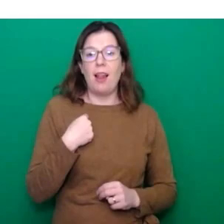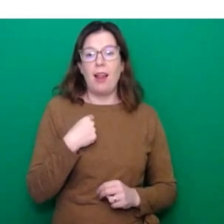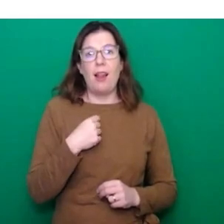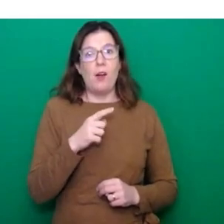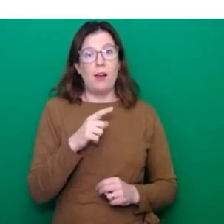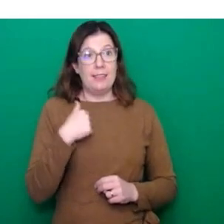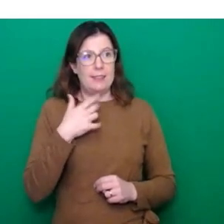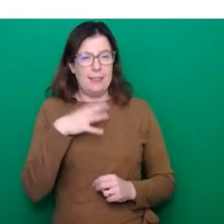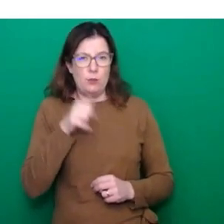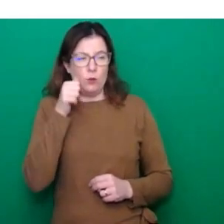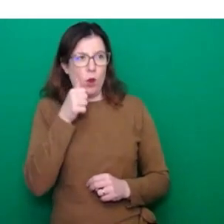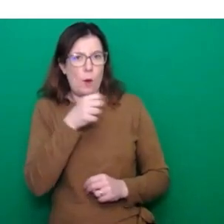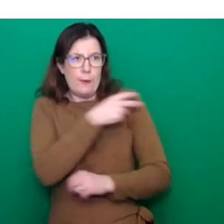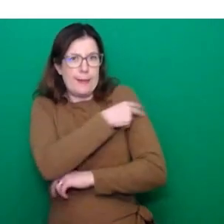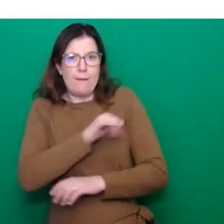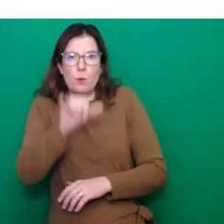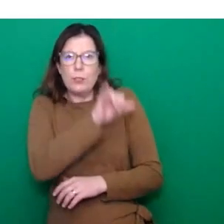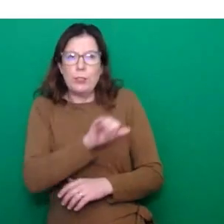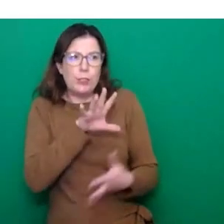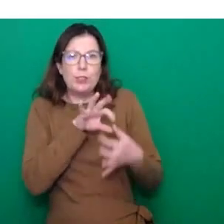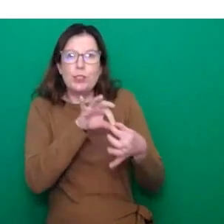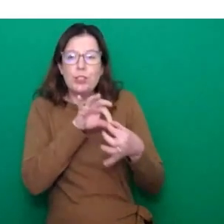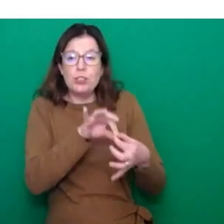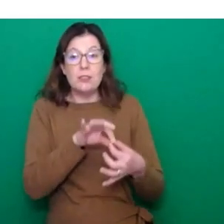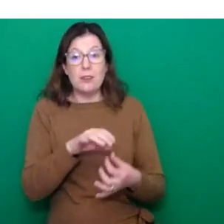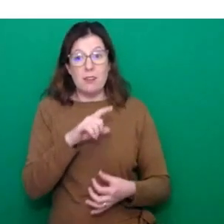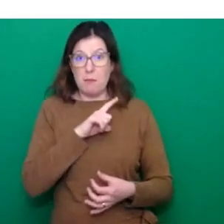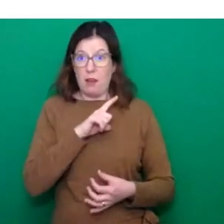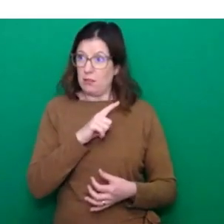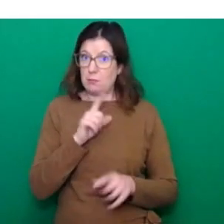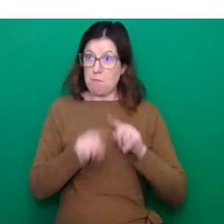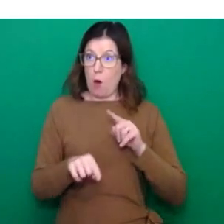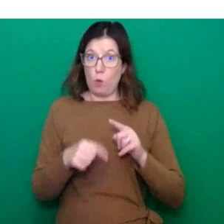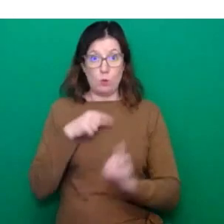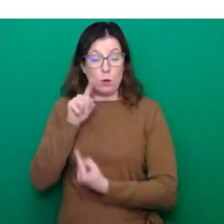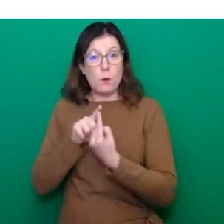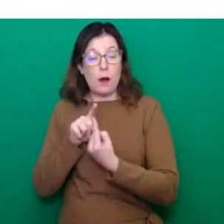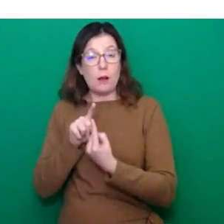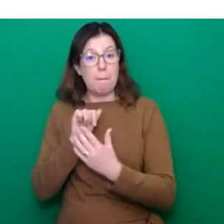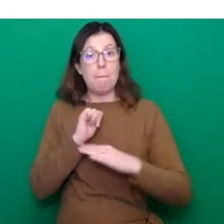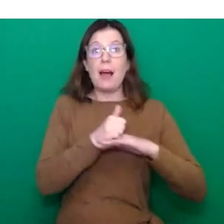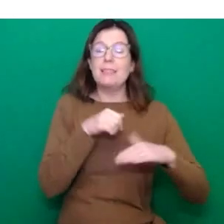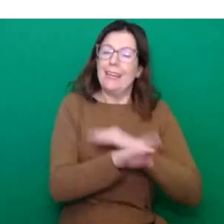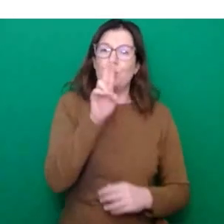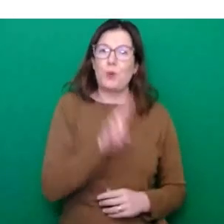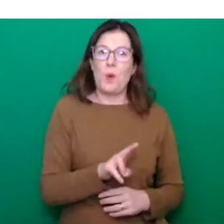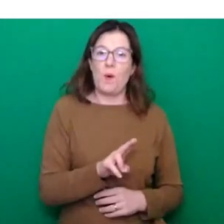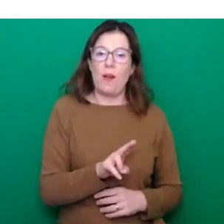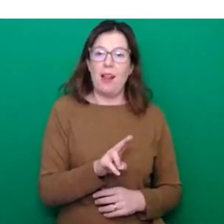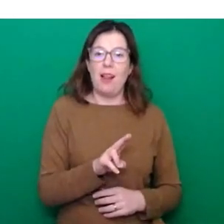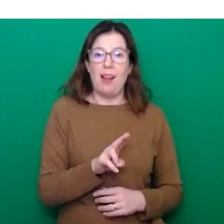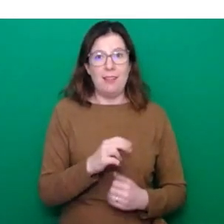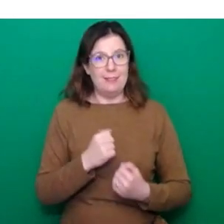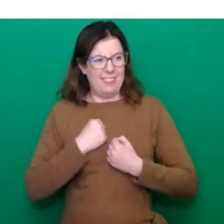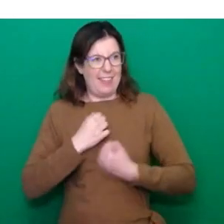to ask, because quite a lot of our sessions are actually in the schools. So we do, I guess, more than being in clinic, we are